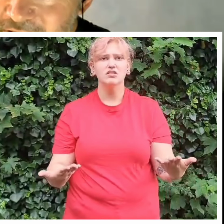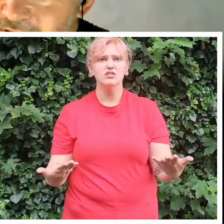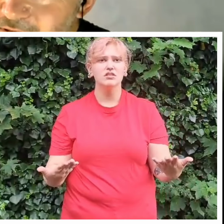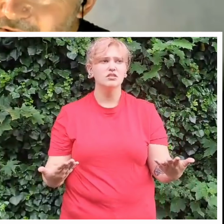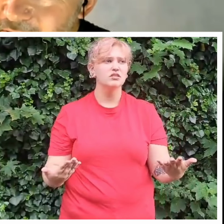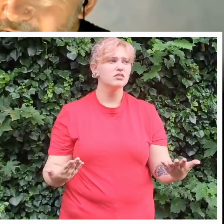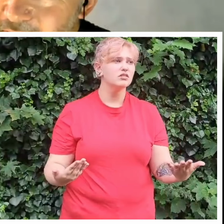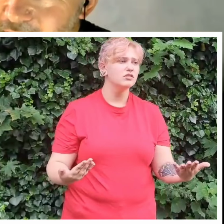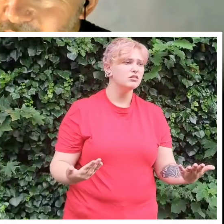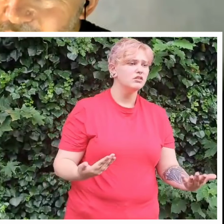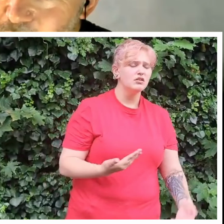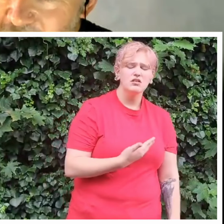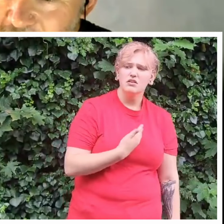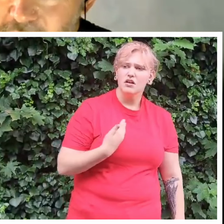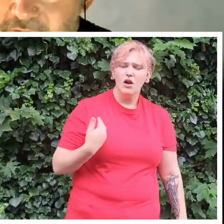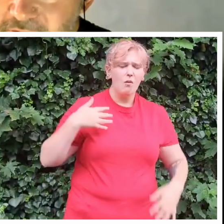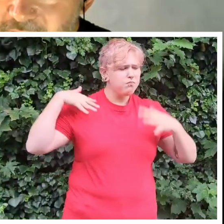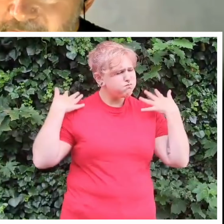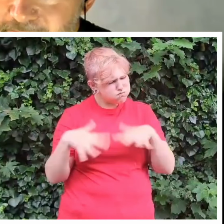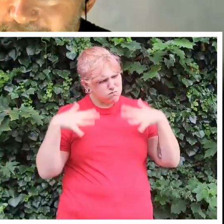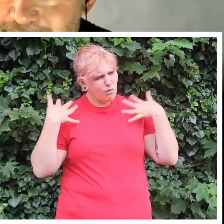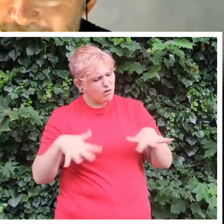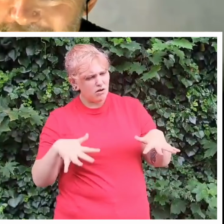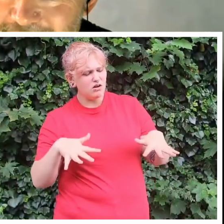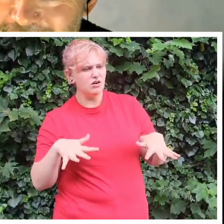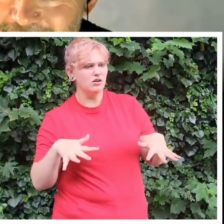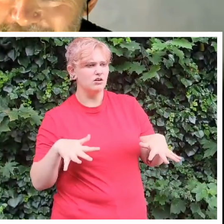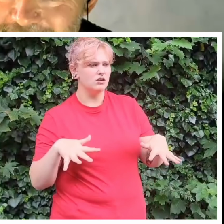just, wow.